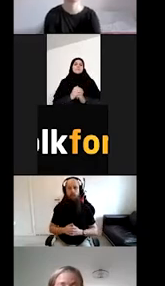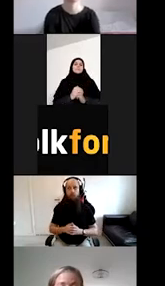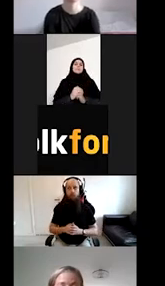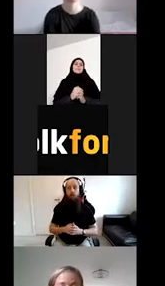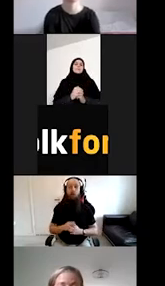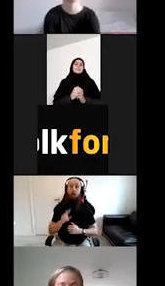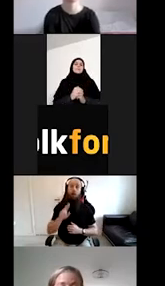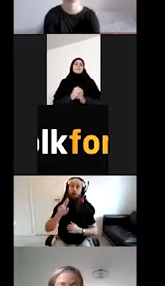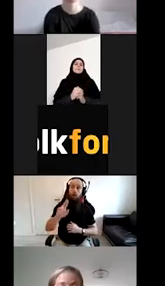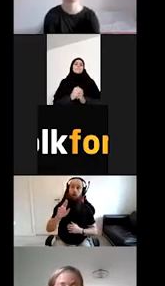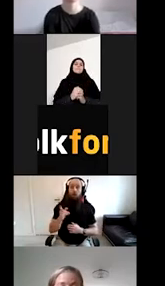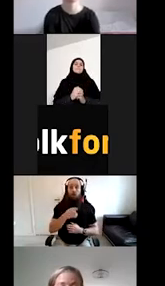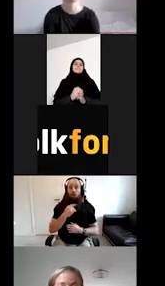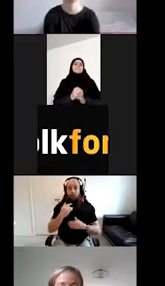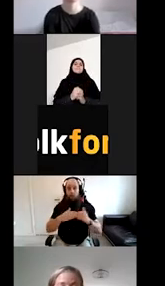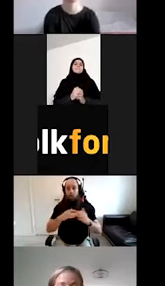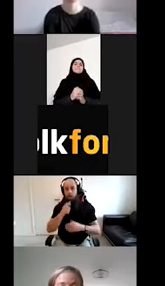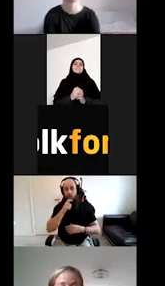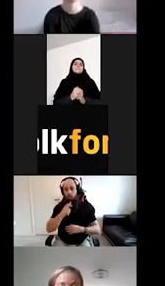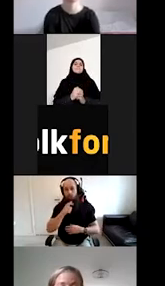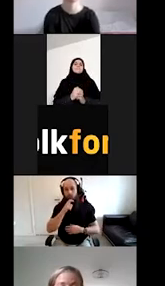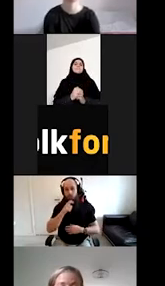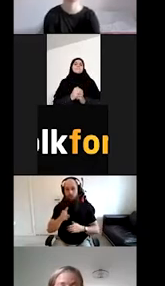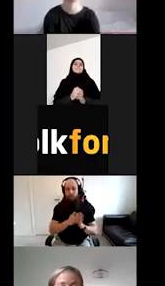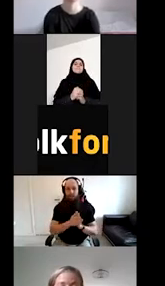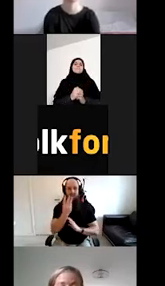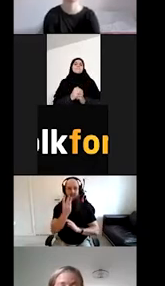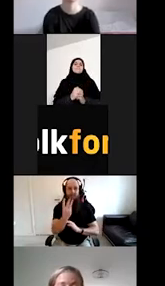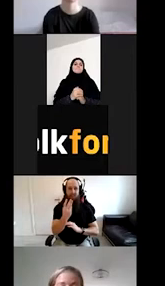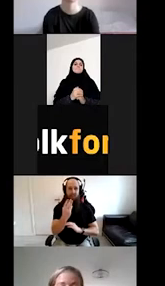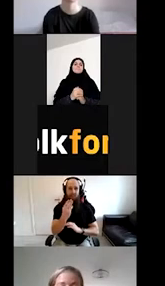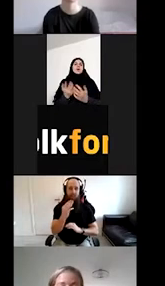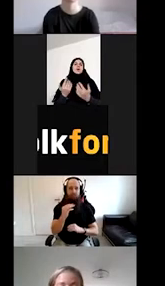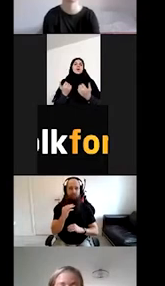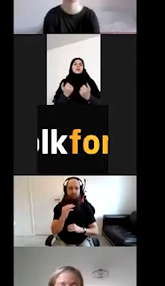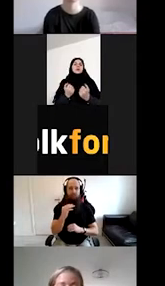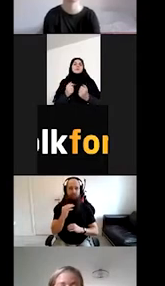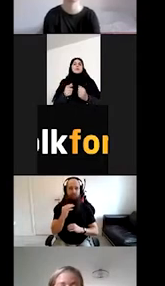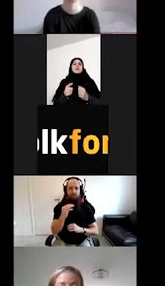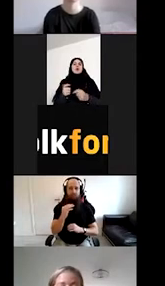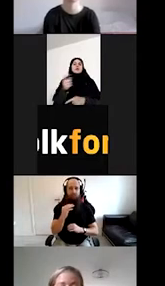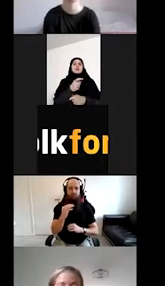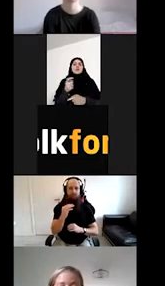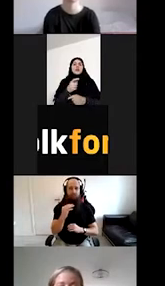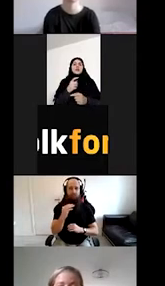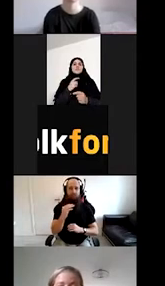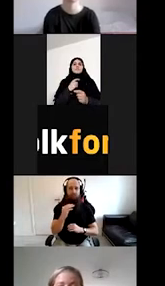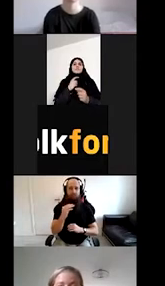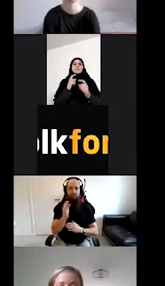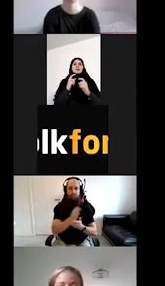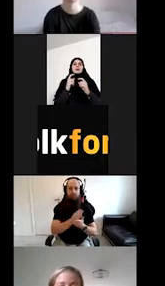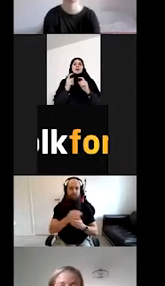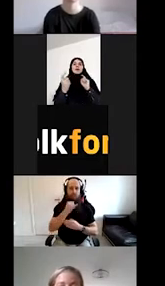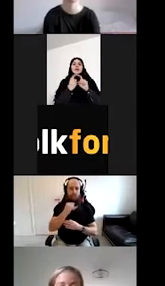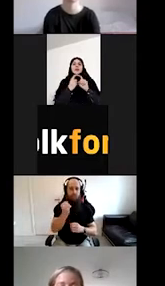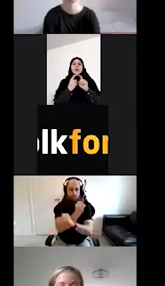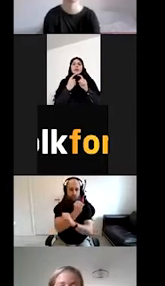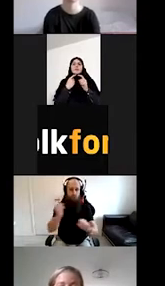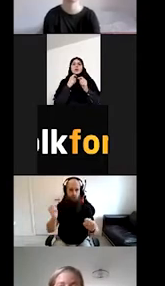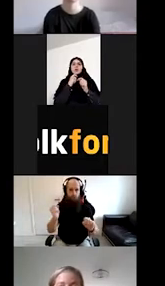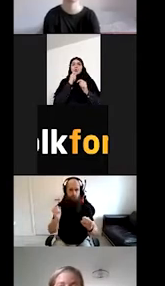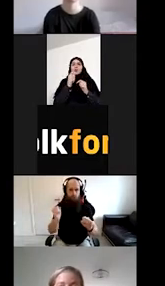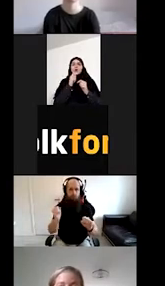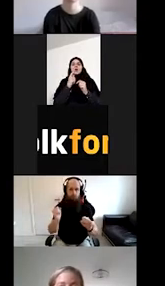we conducted the interviews with the three agencies of the UN in Bosnia and Herzegovina that participated